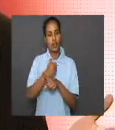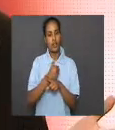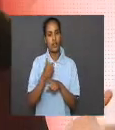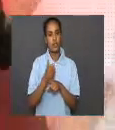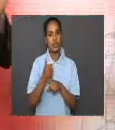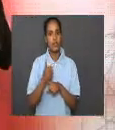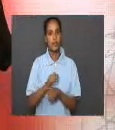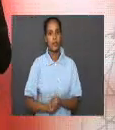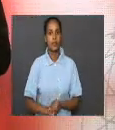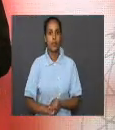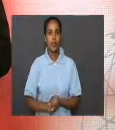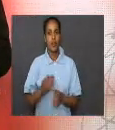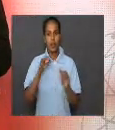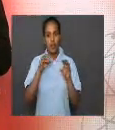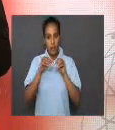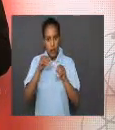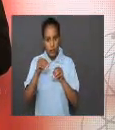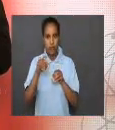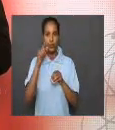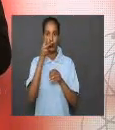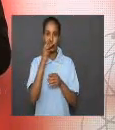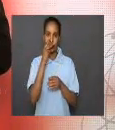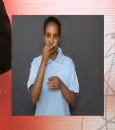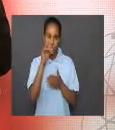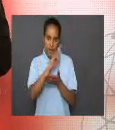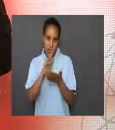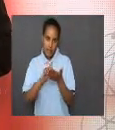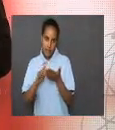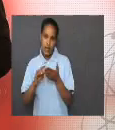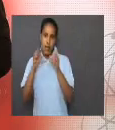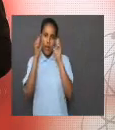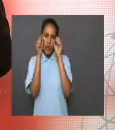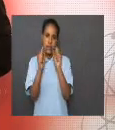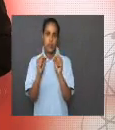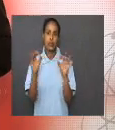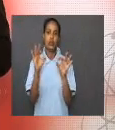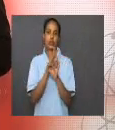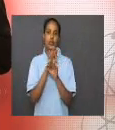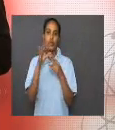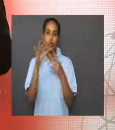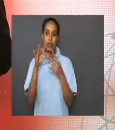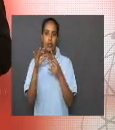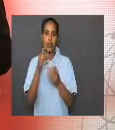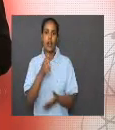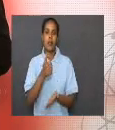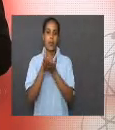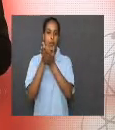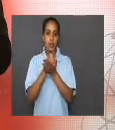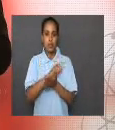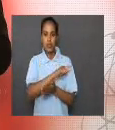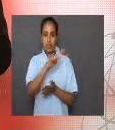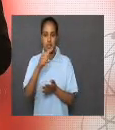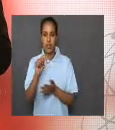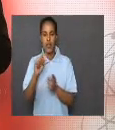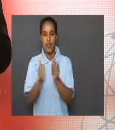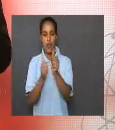activity. In a moment, you will see a list of possible choices to help you answer the following